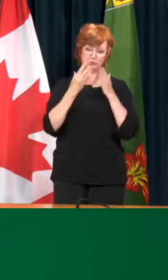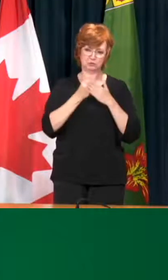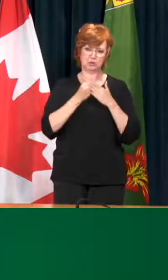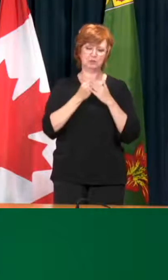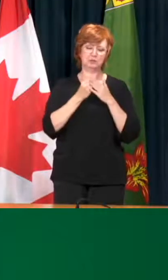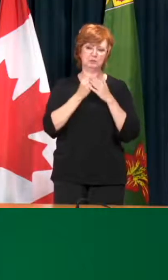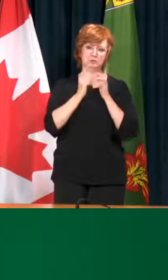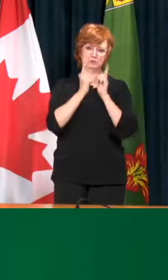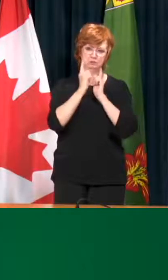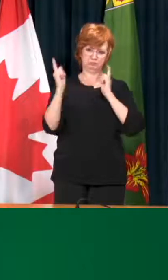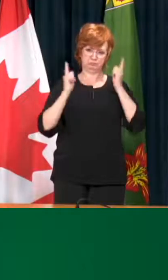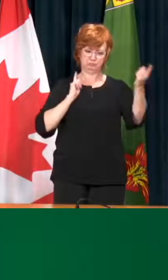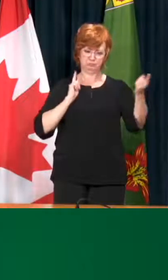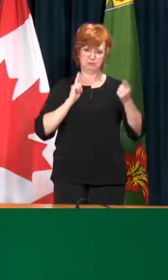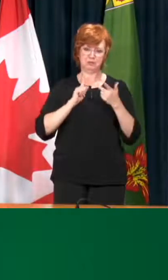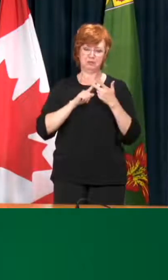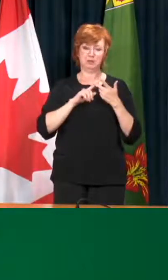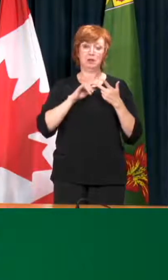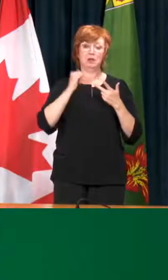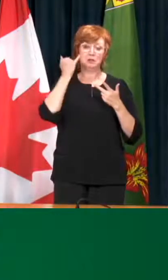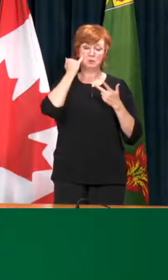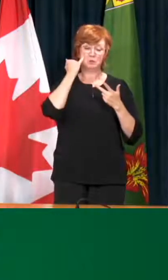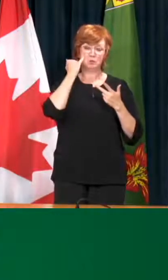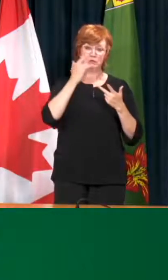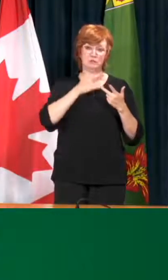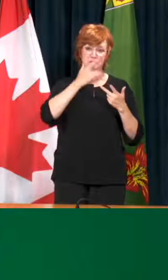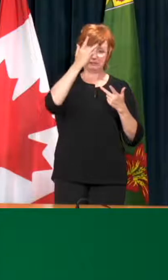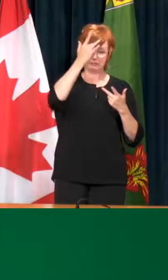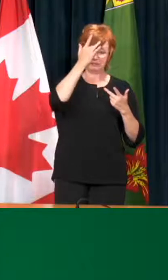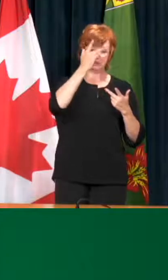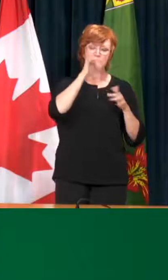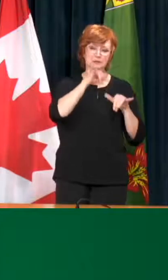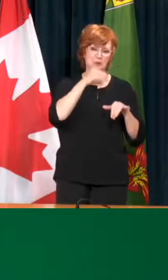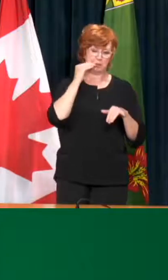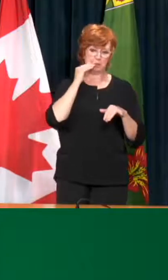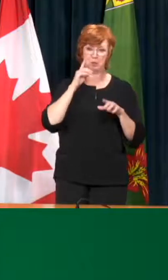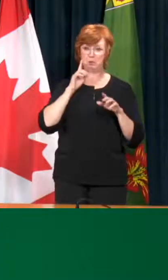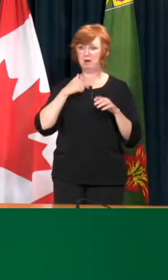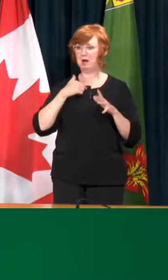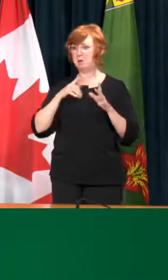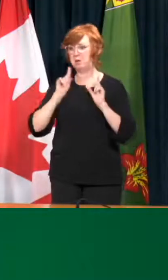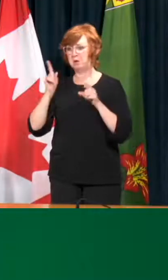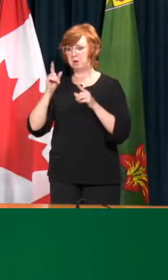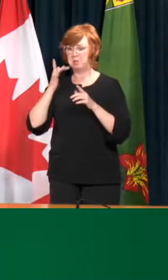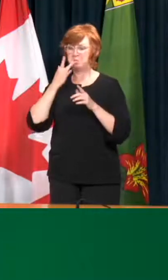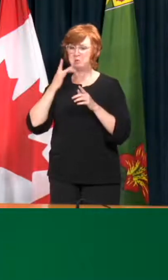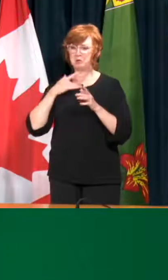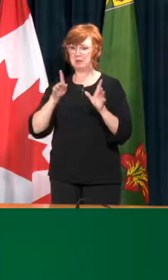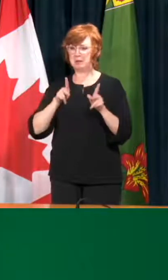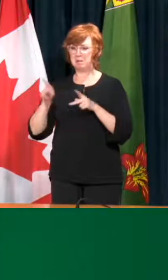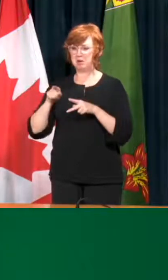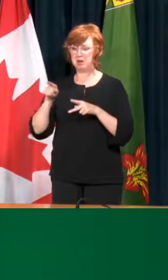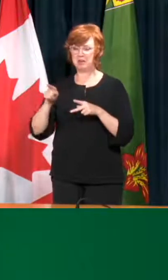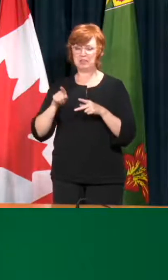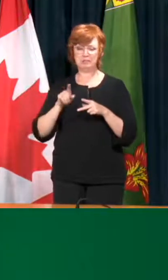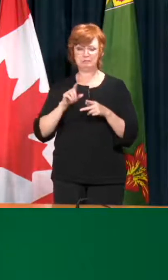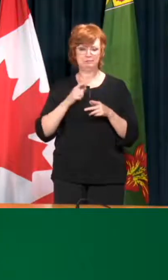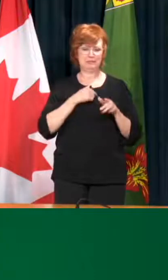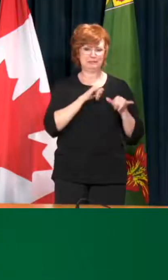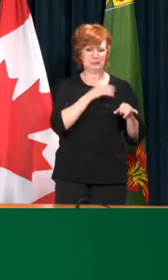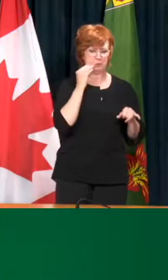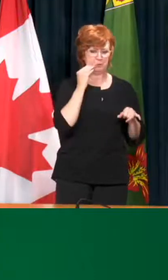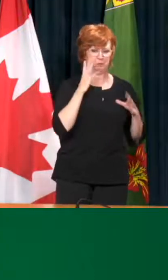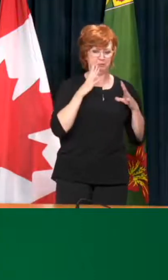distancing. Stay home if you're sick. Don't go to that birthday party or that funeral if you're unwell. And